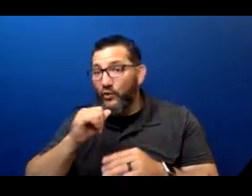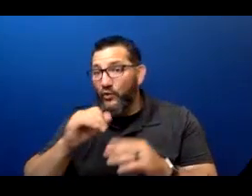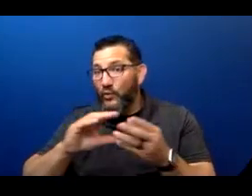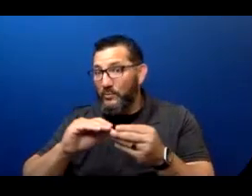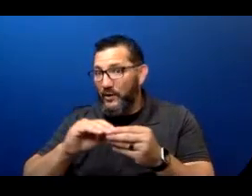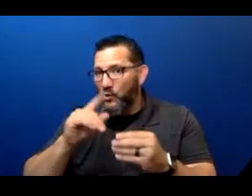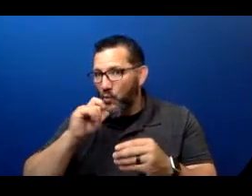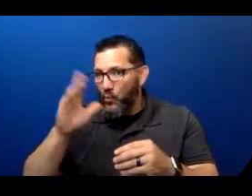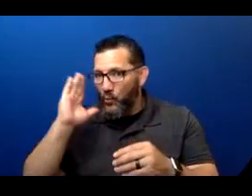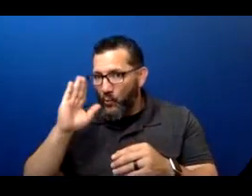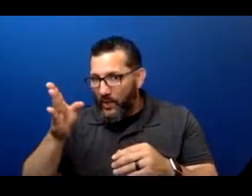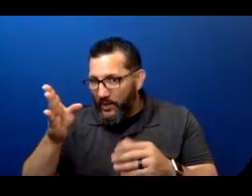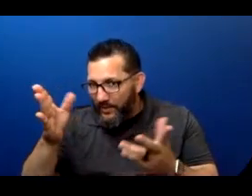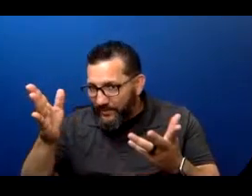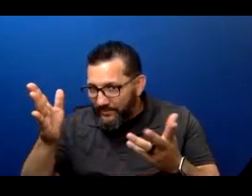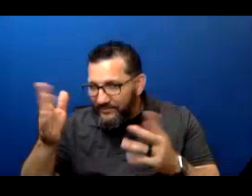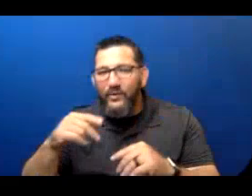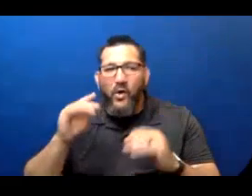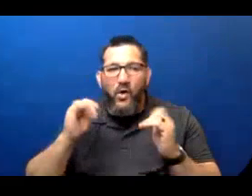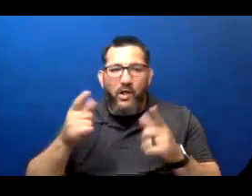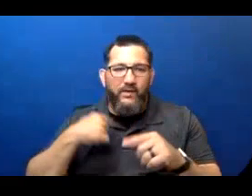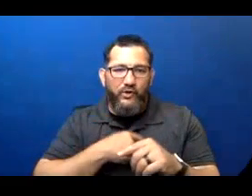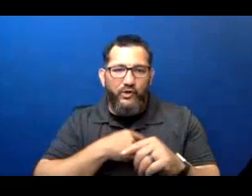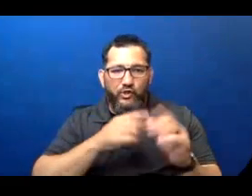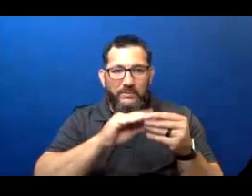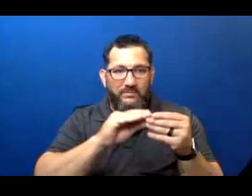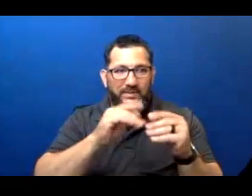so we all should be speaking, but you are,